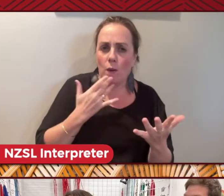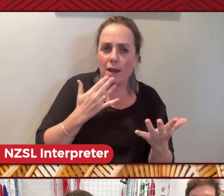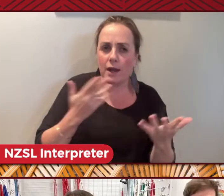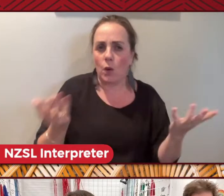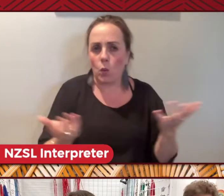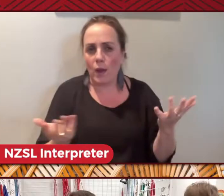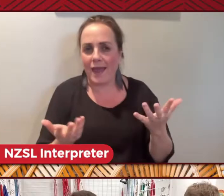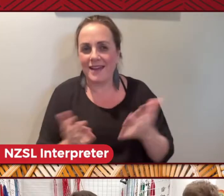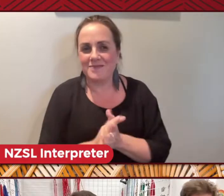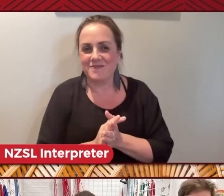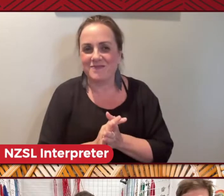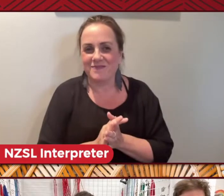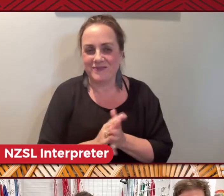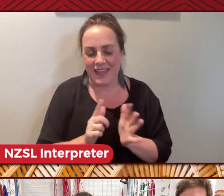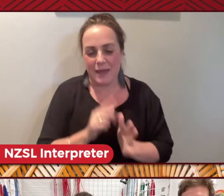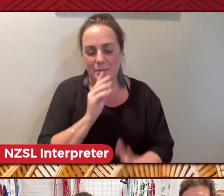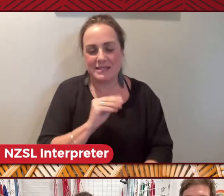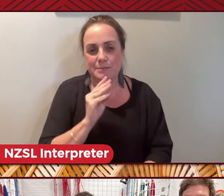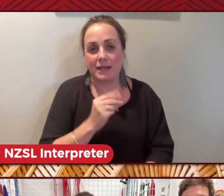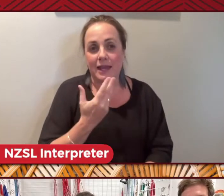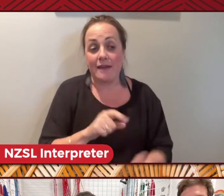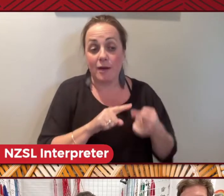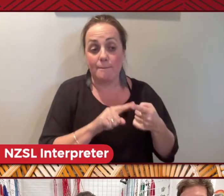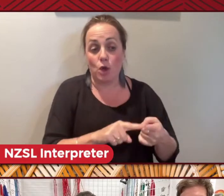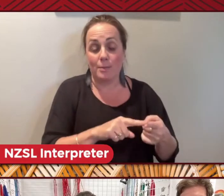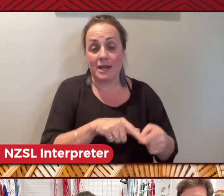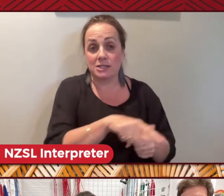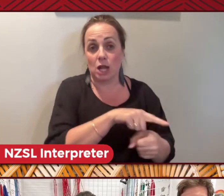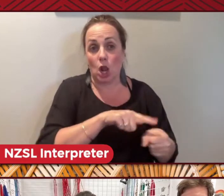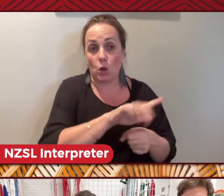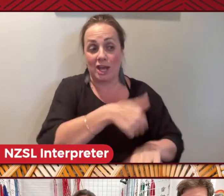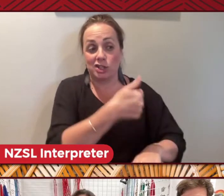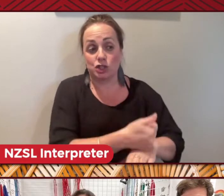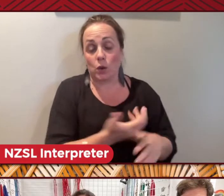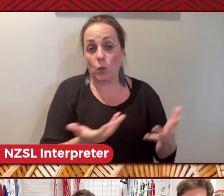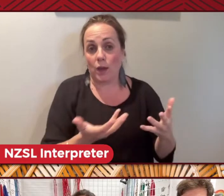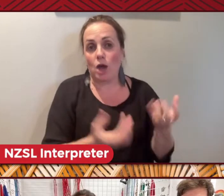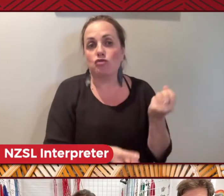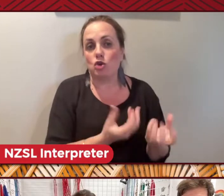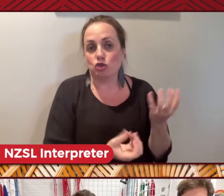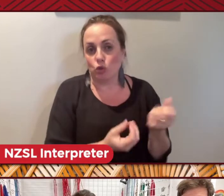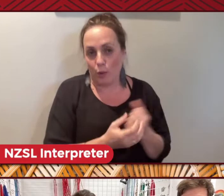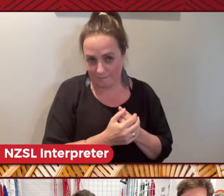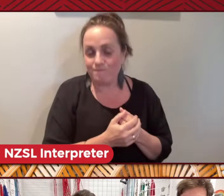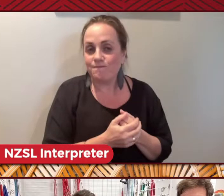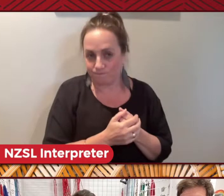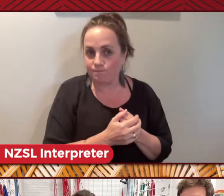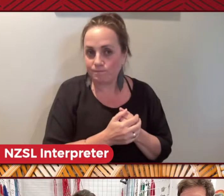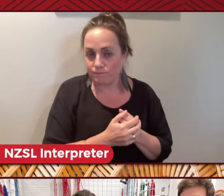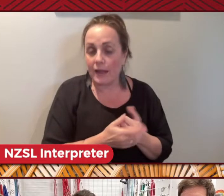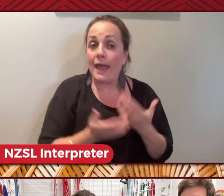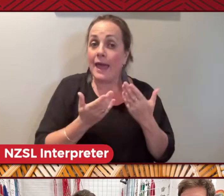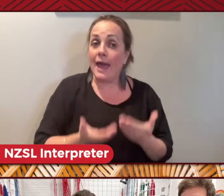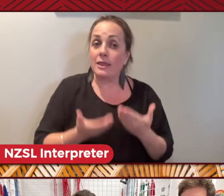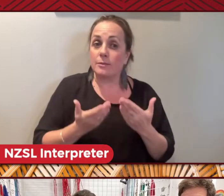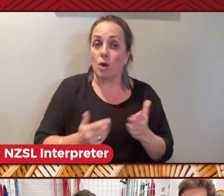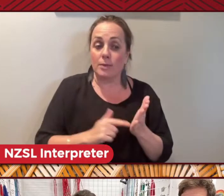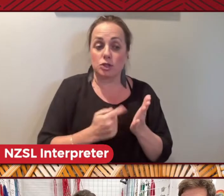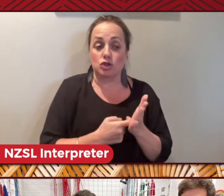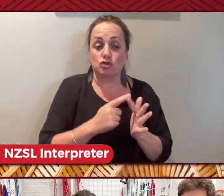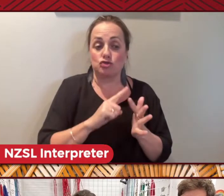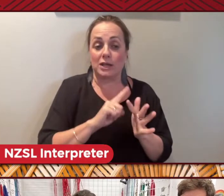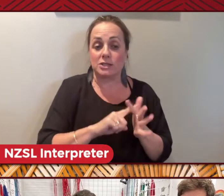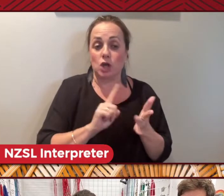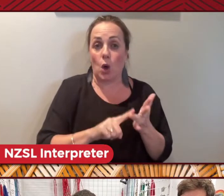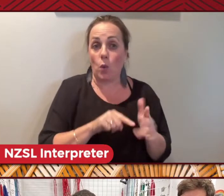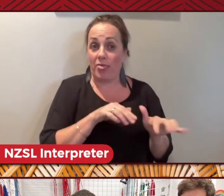Yeah. Emily speaking. So we have a permanent location in Rotorua. We currently have the Trexo there.